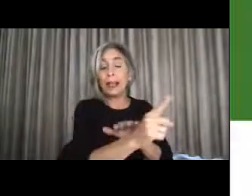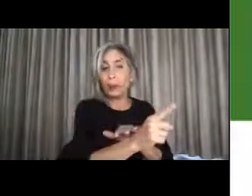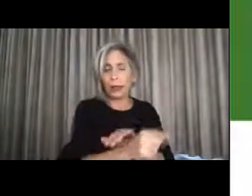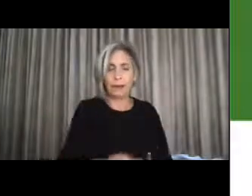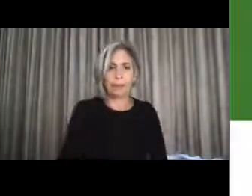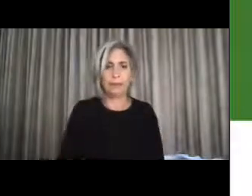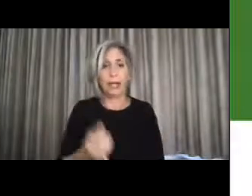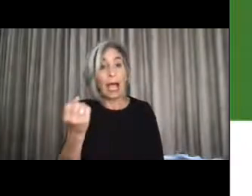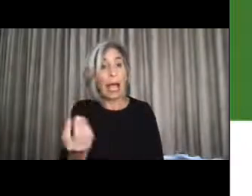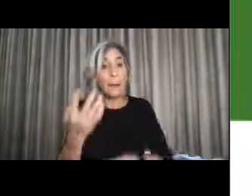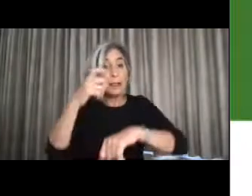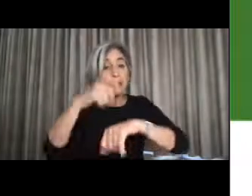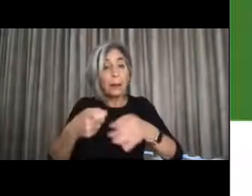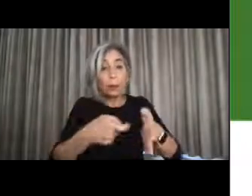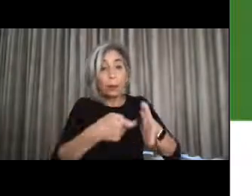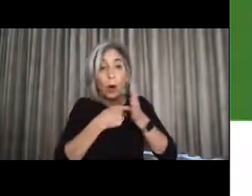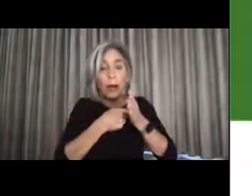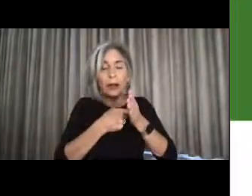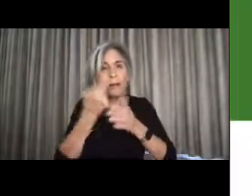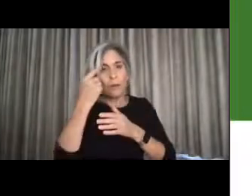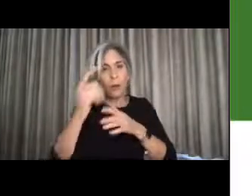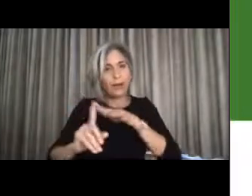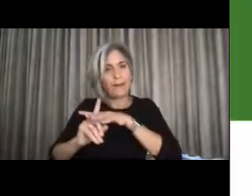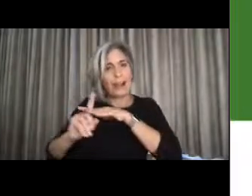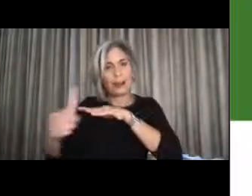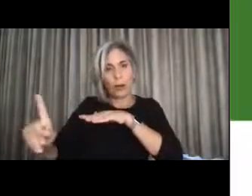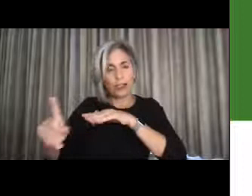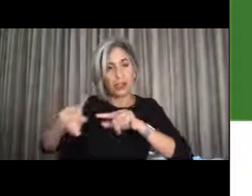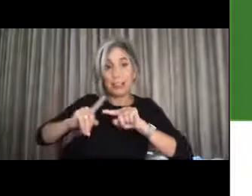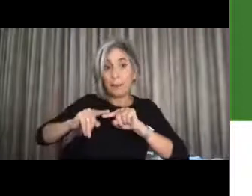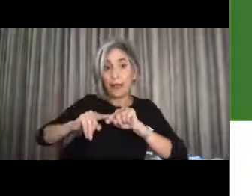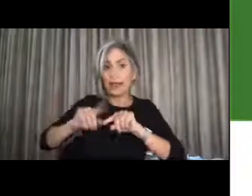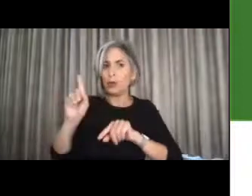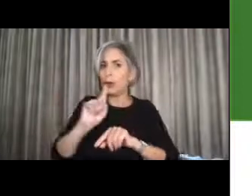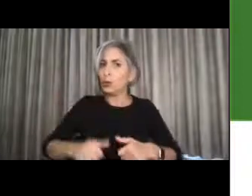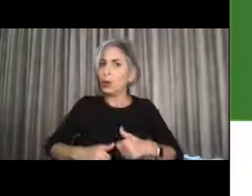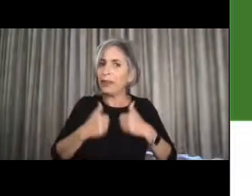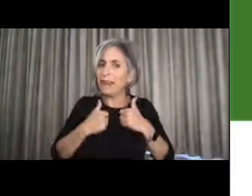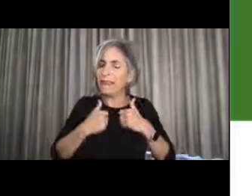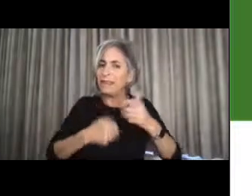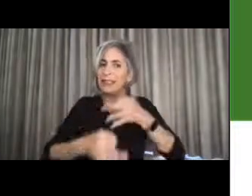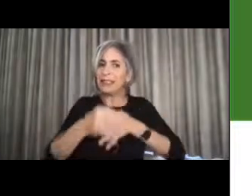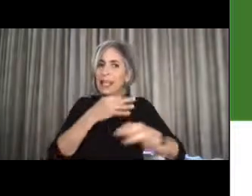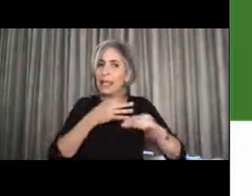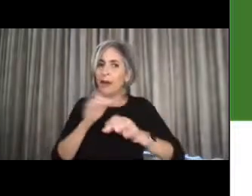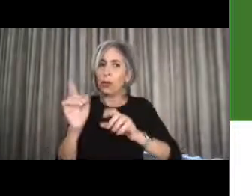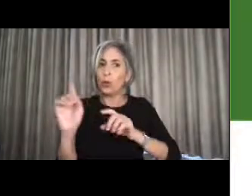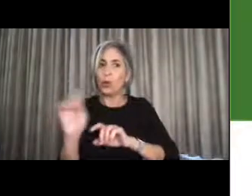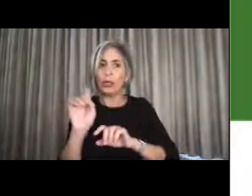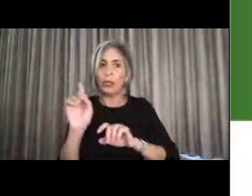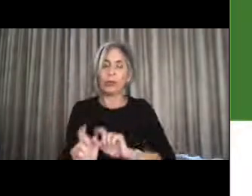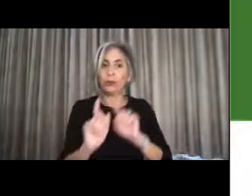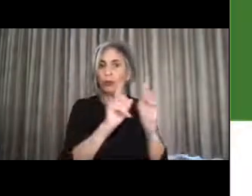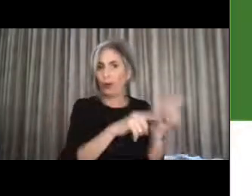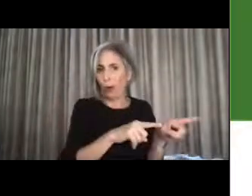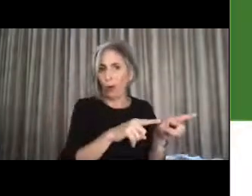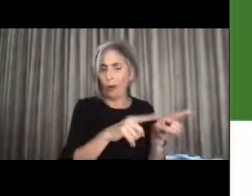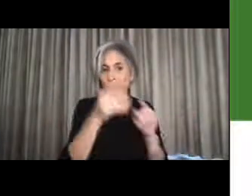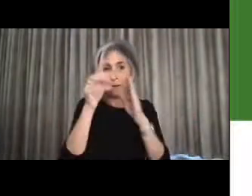you will need, that will be depending on where you live versus where you need to go in terms of a shelter